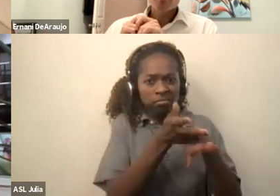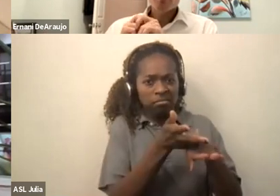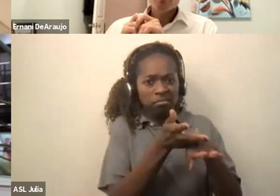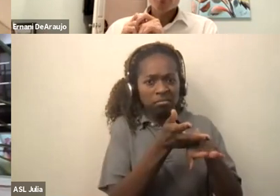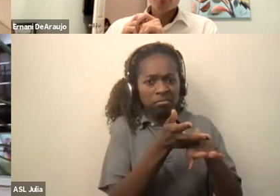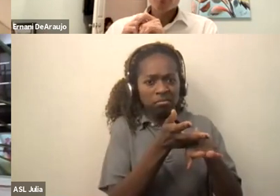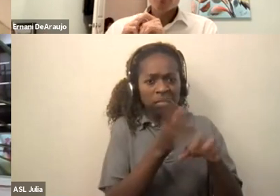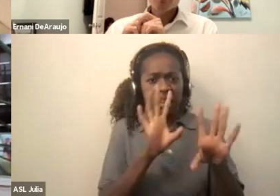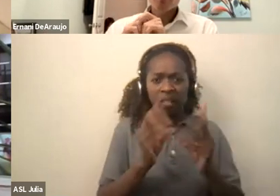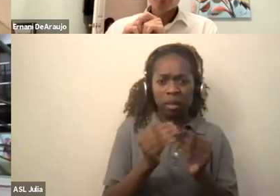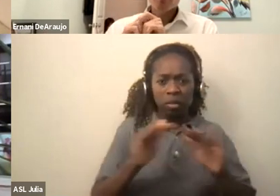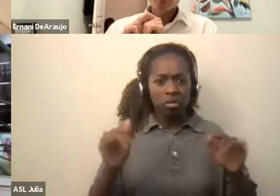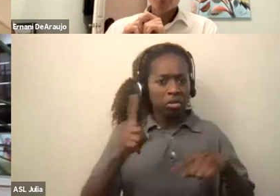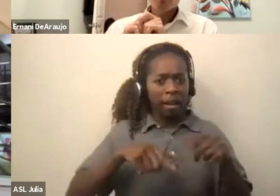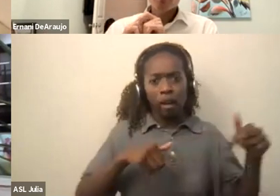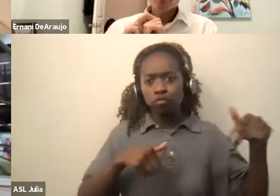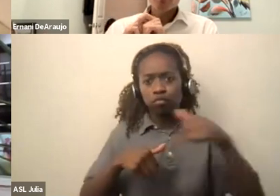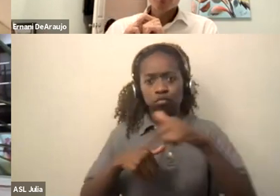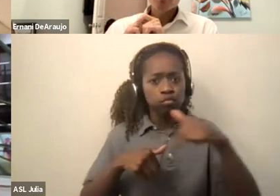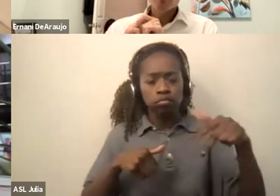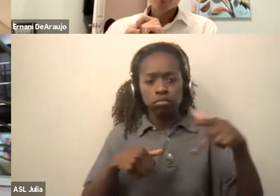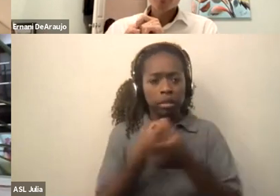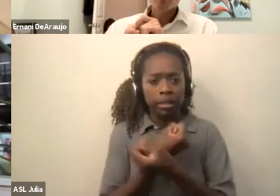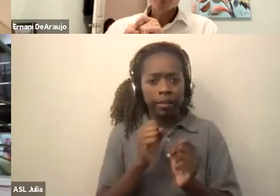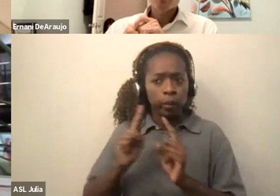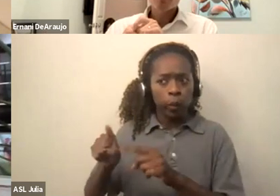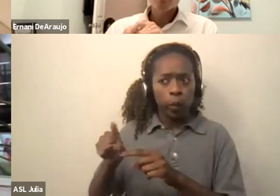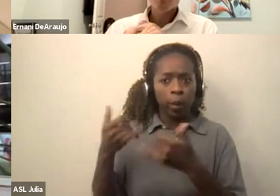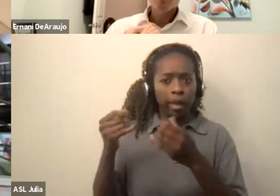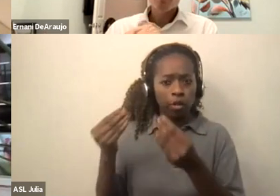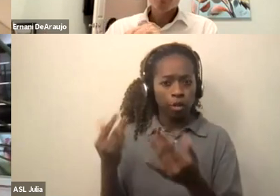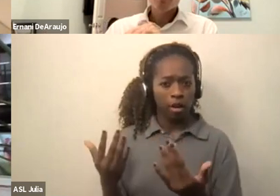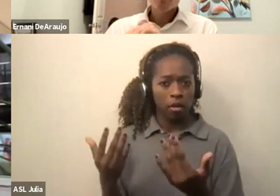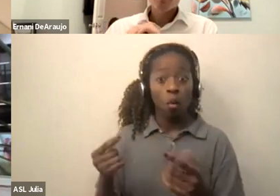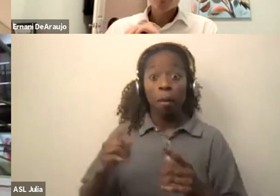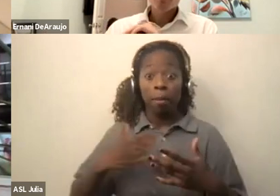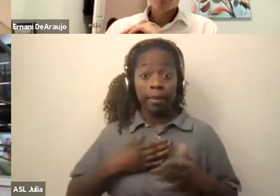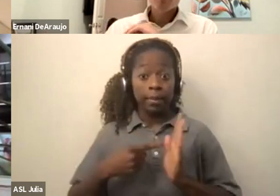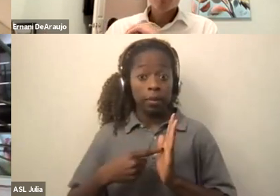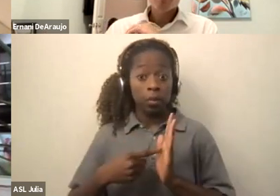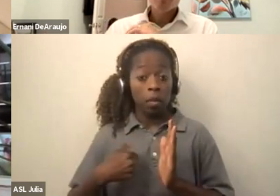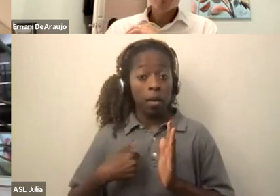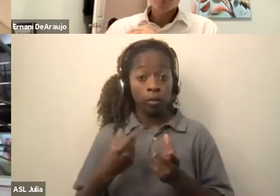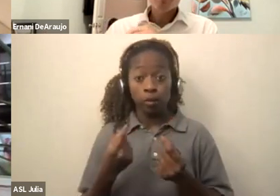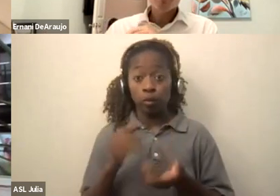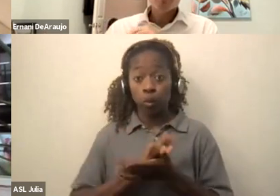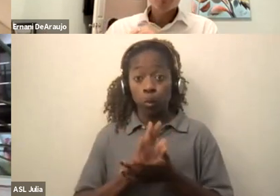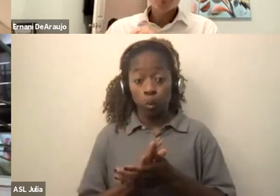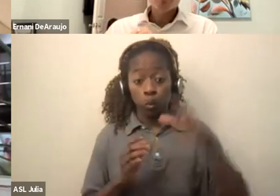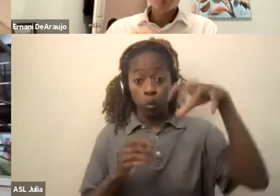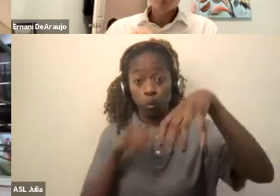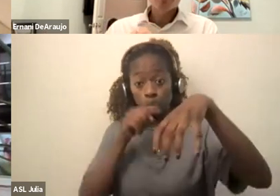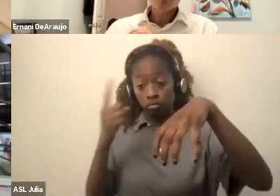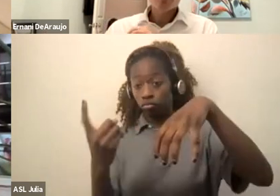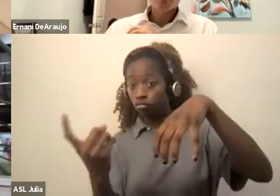um to go to the playground or in my predicament i'm going from the back of the school for one child to the front of the